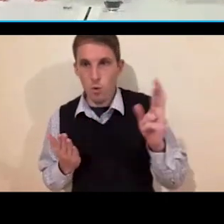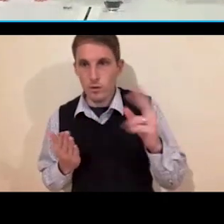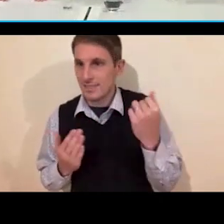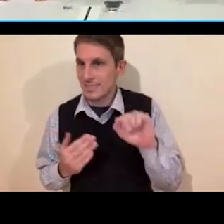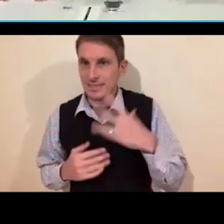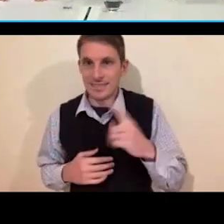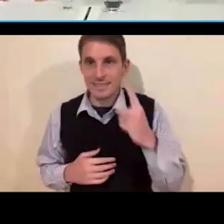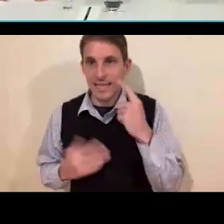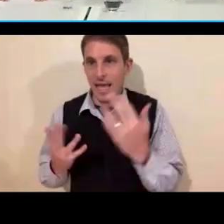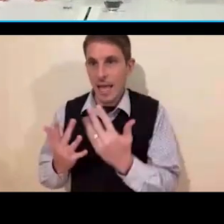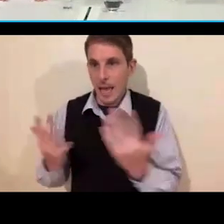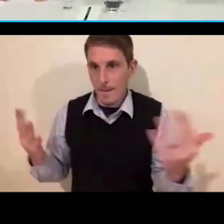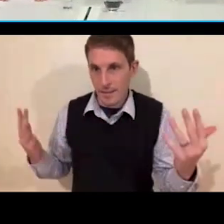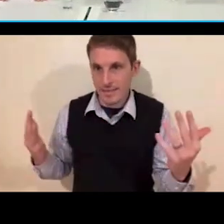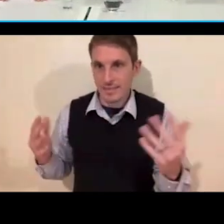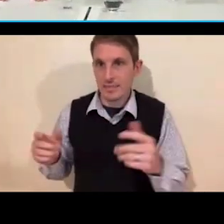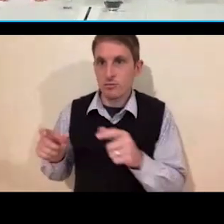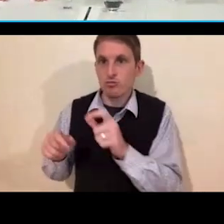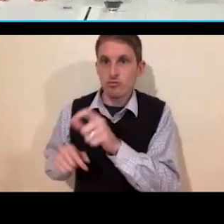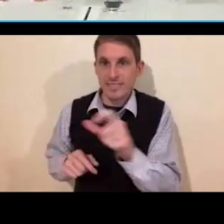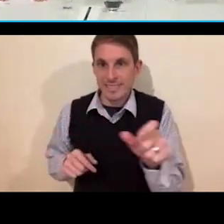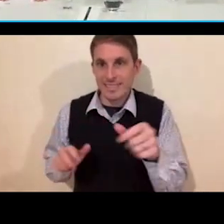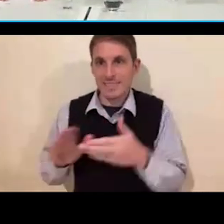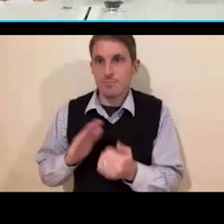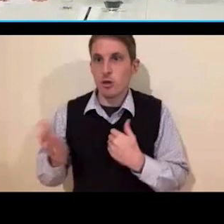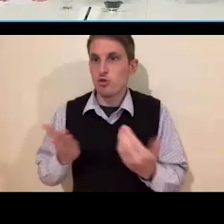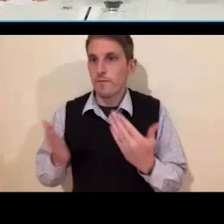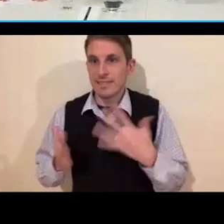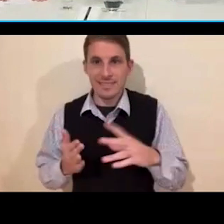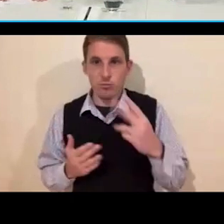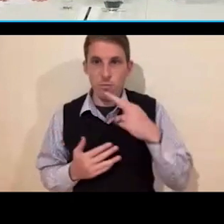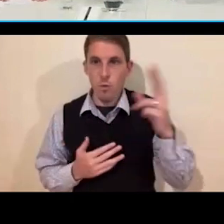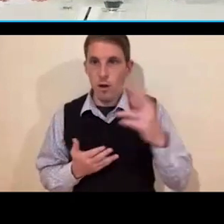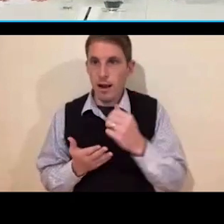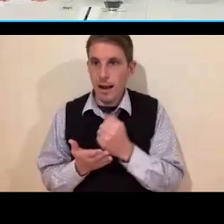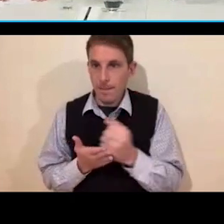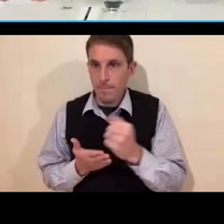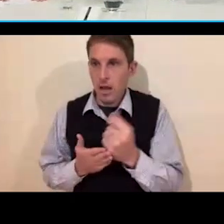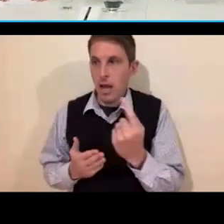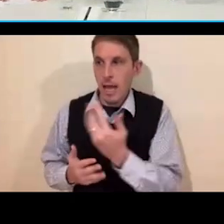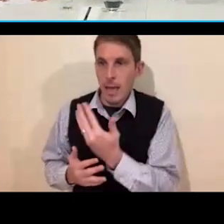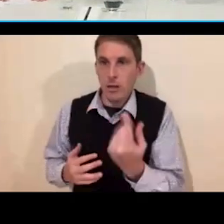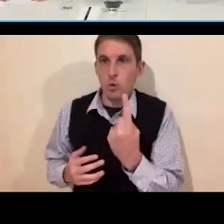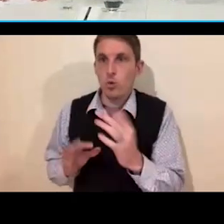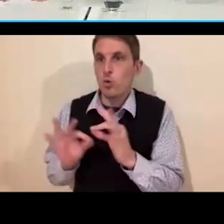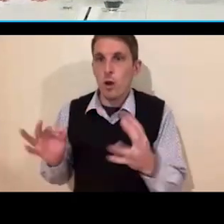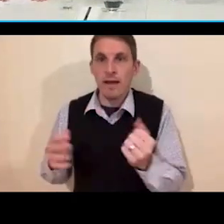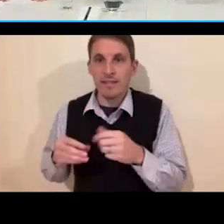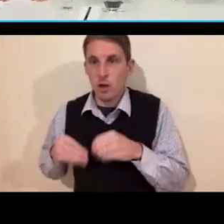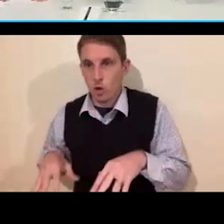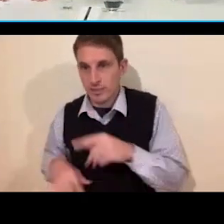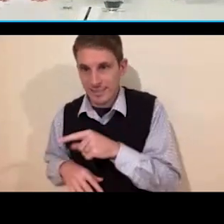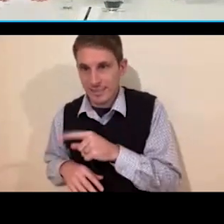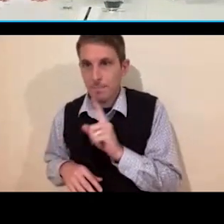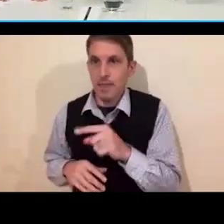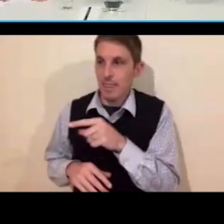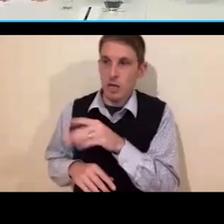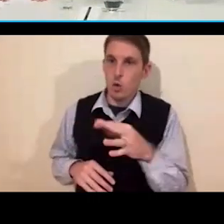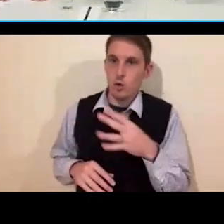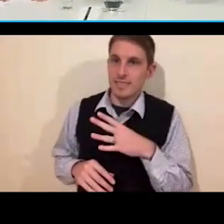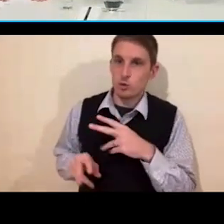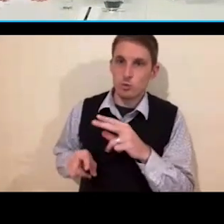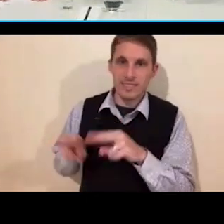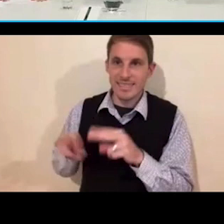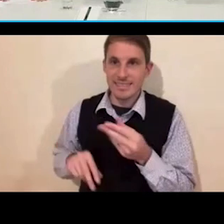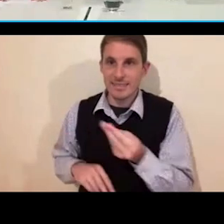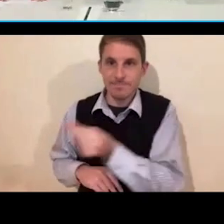number of care recipients or residents at your service who do not have incontinence, but you don't need to assess those